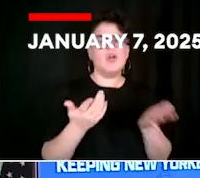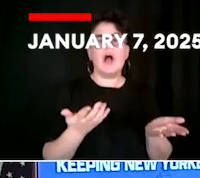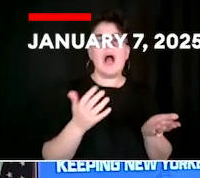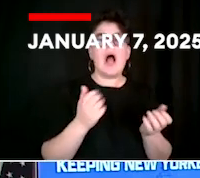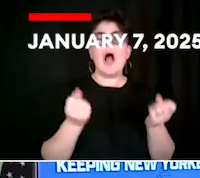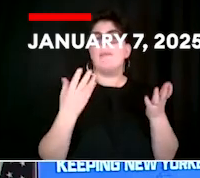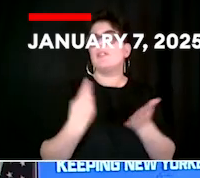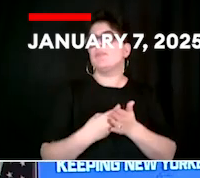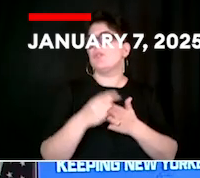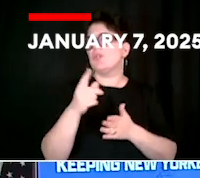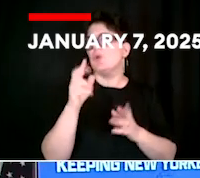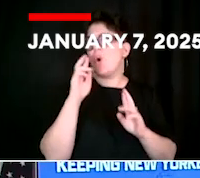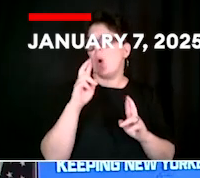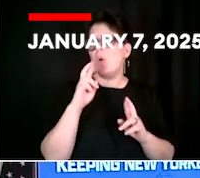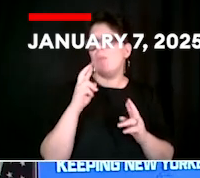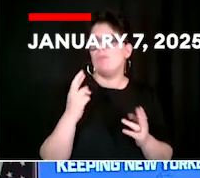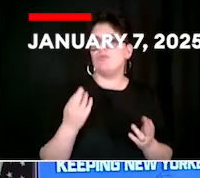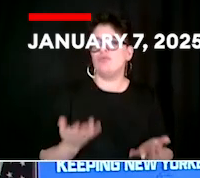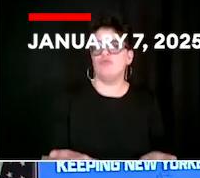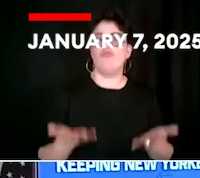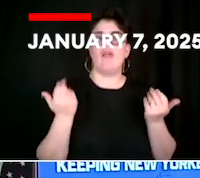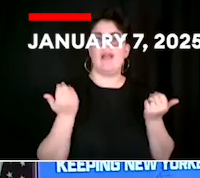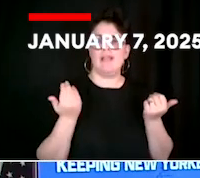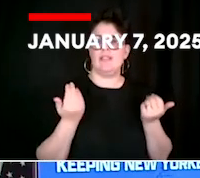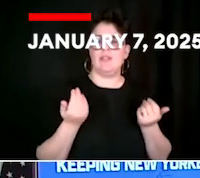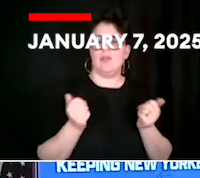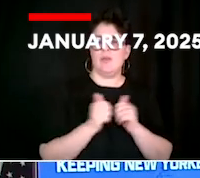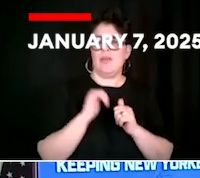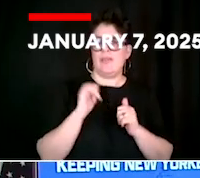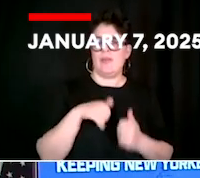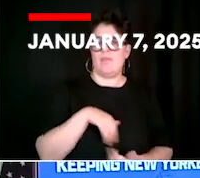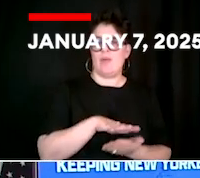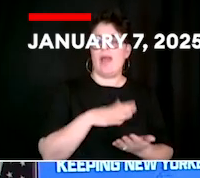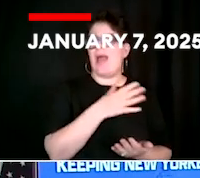then what's your intel on how congestion pricing has gone so far?